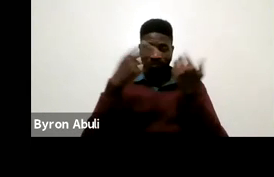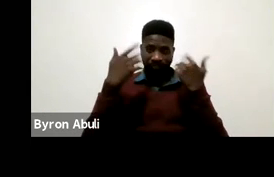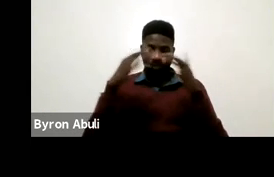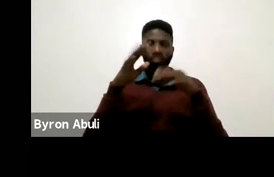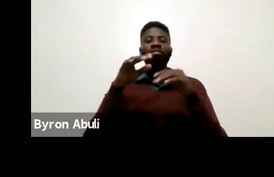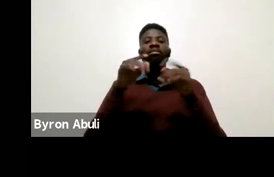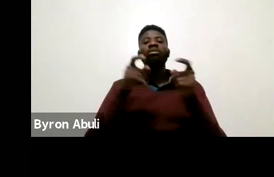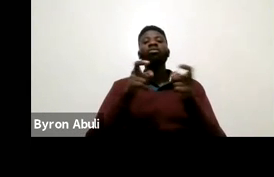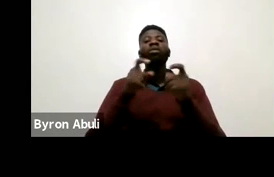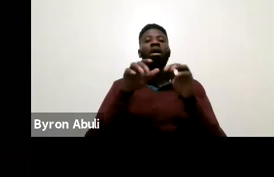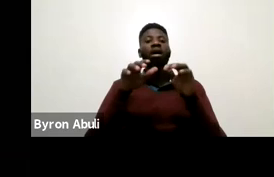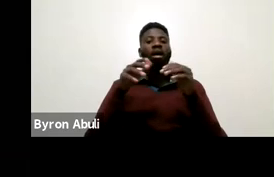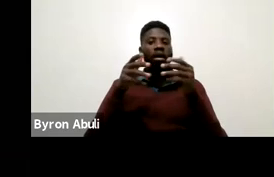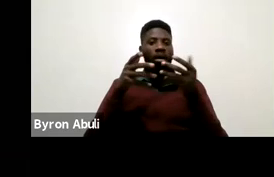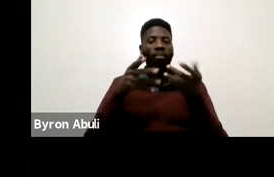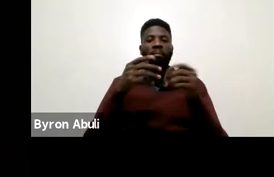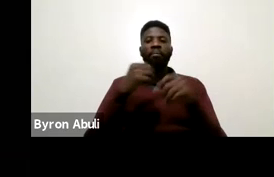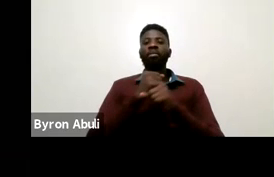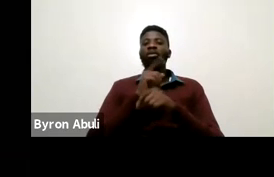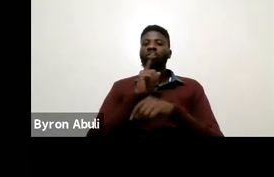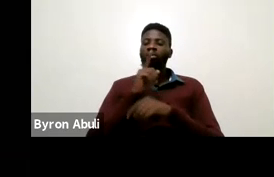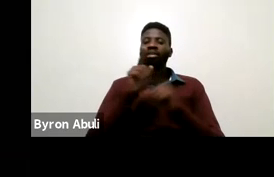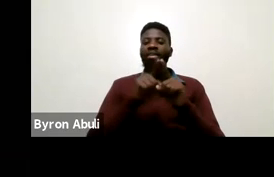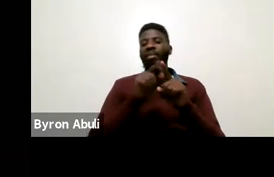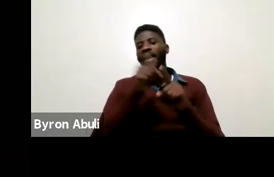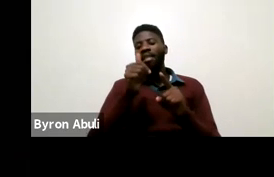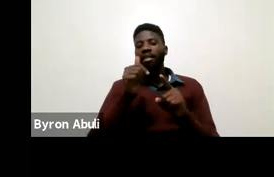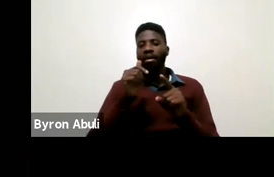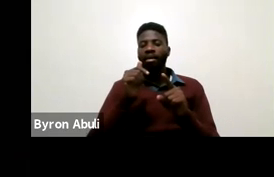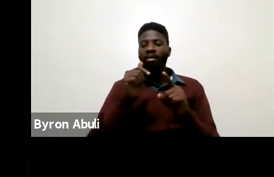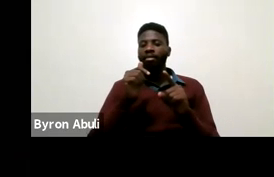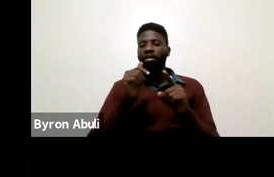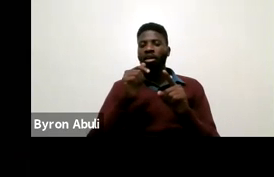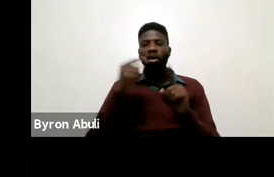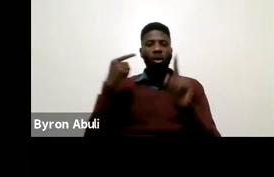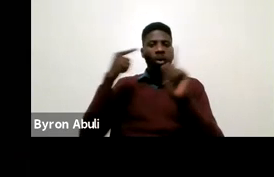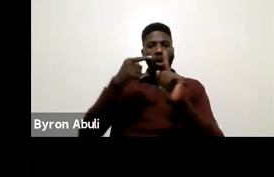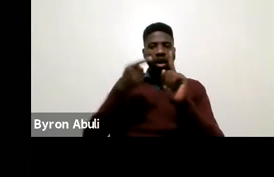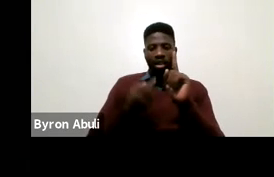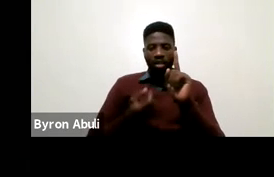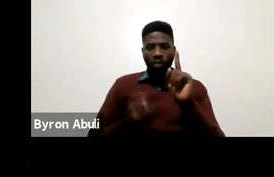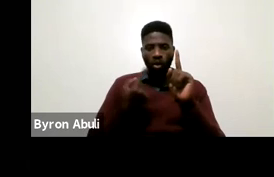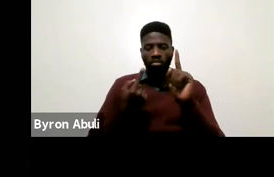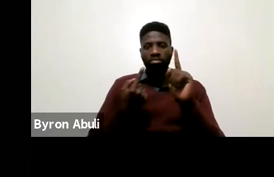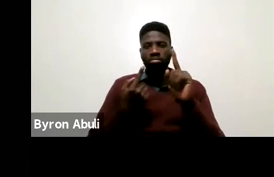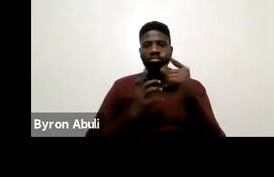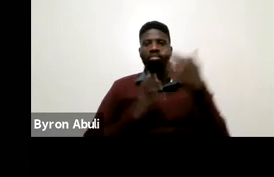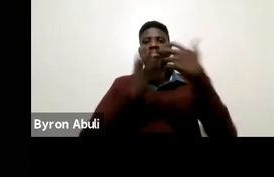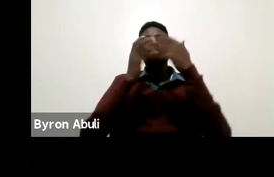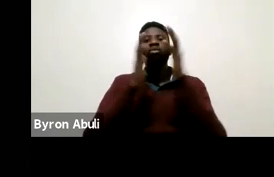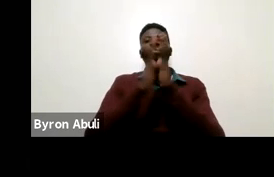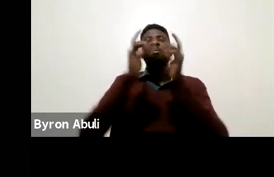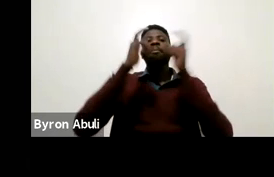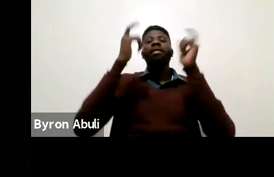it is ensuring that yes, maybe other small goals come into your way, but now you won't let these other small